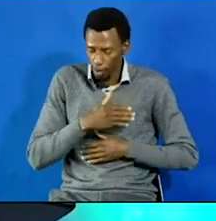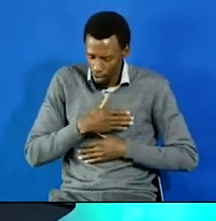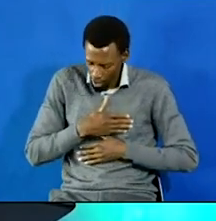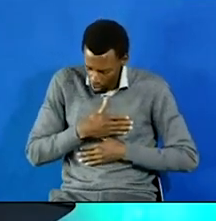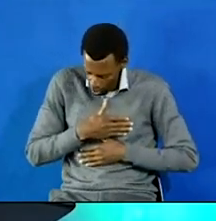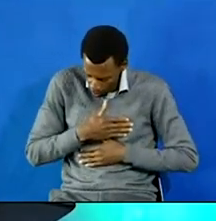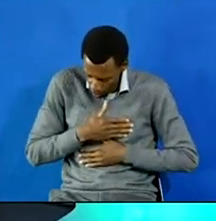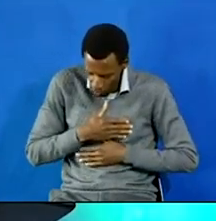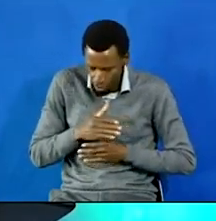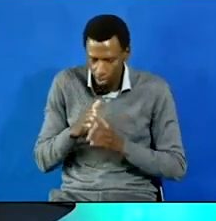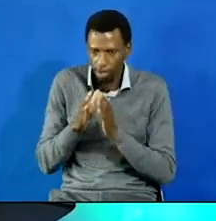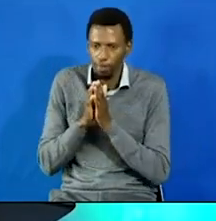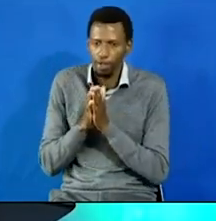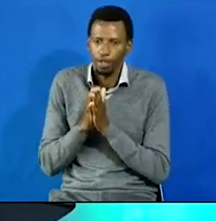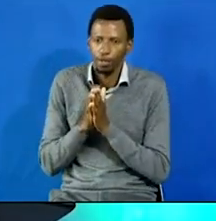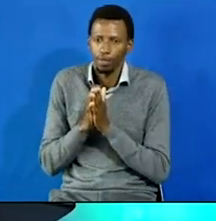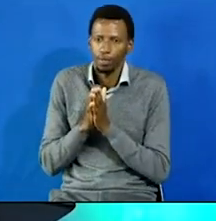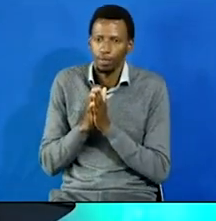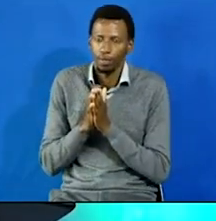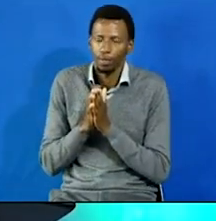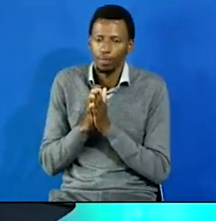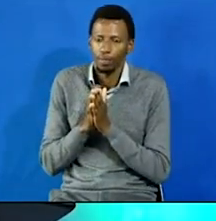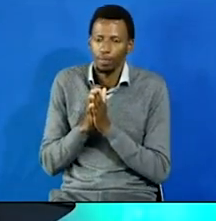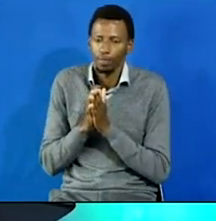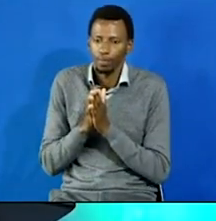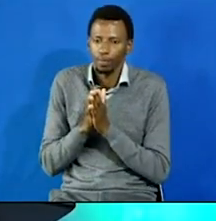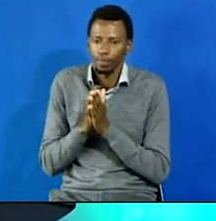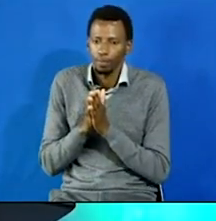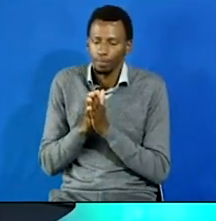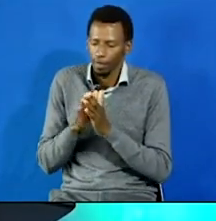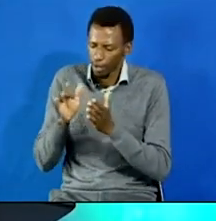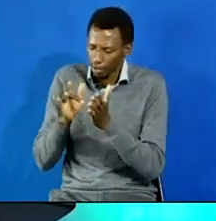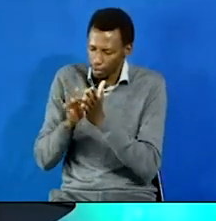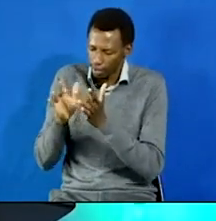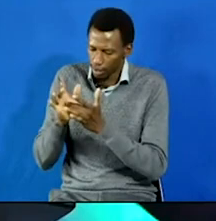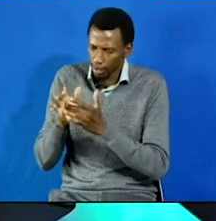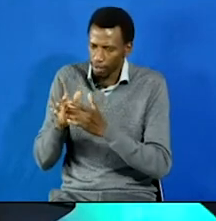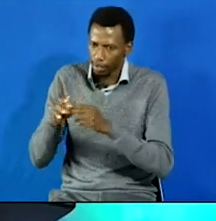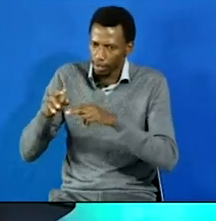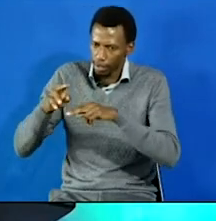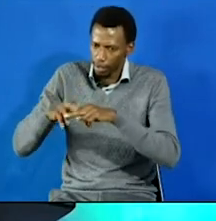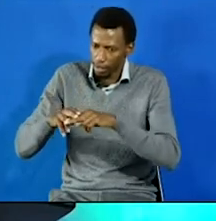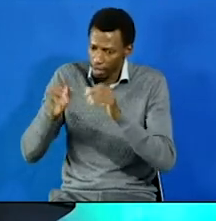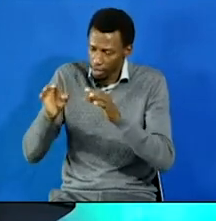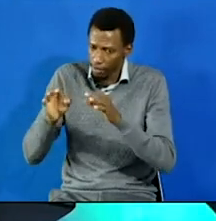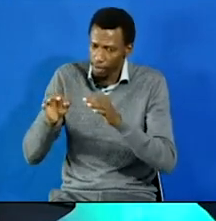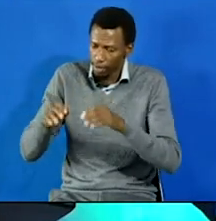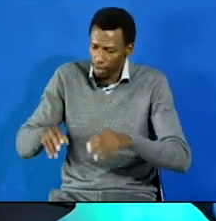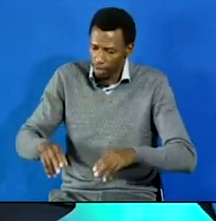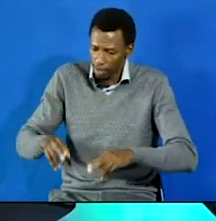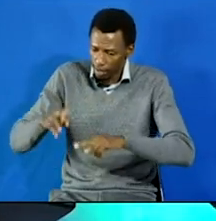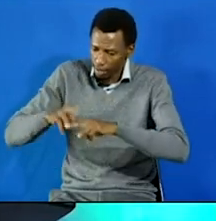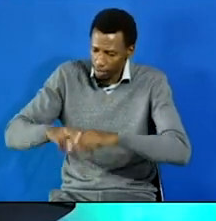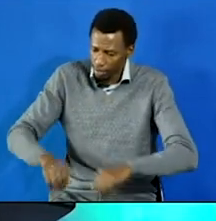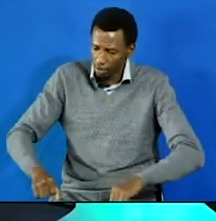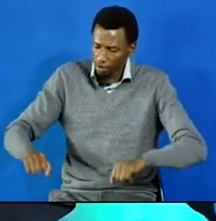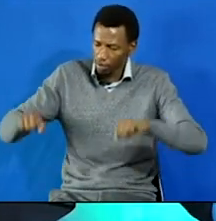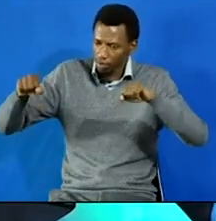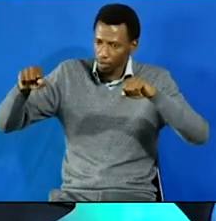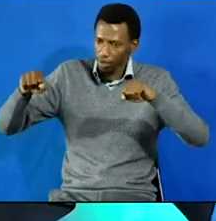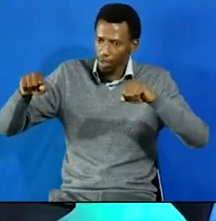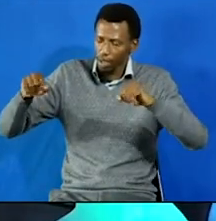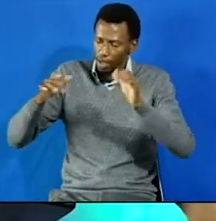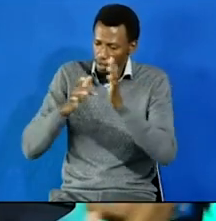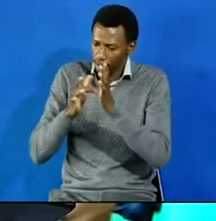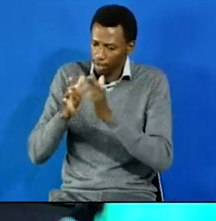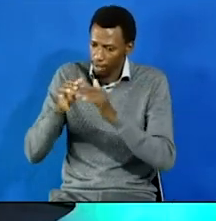prayer, that him too, Jesus, sitting on his throne, can look down and say, surely, I'm the